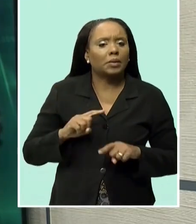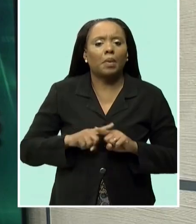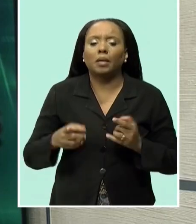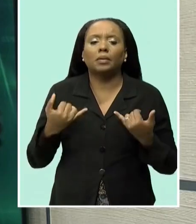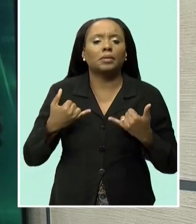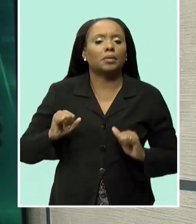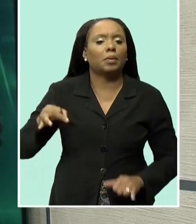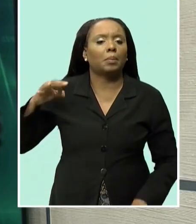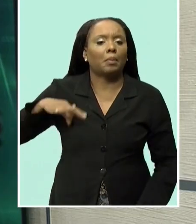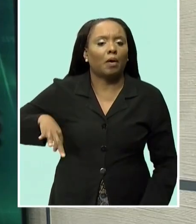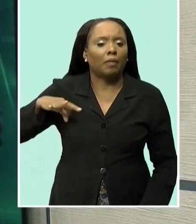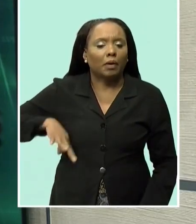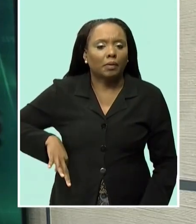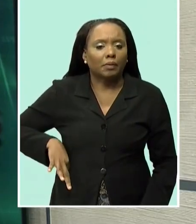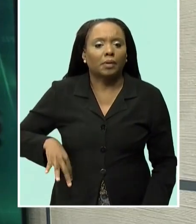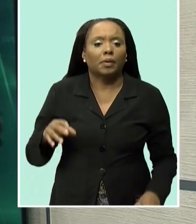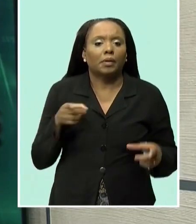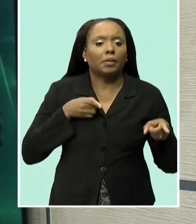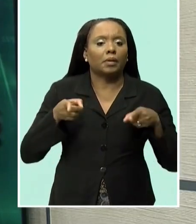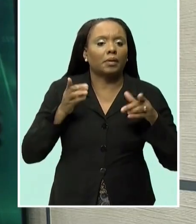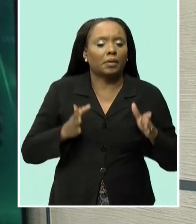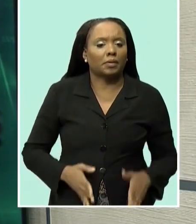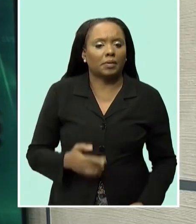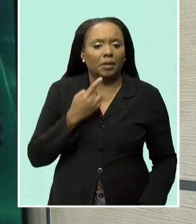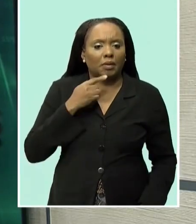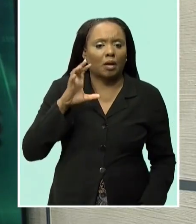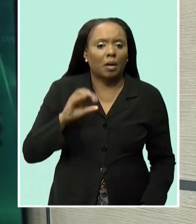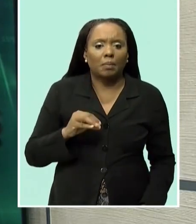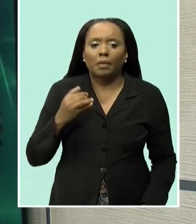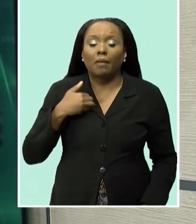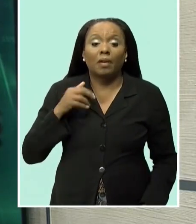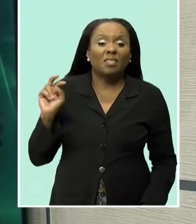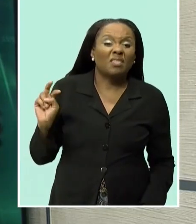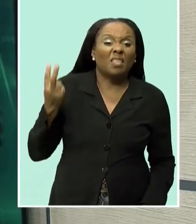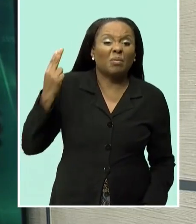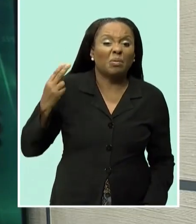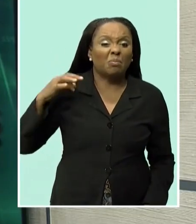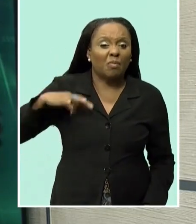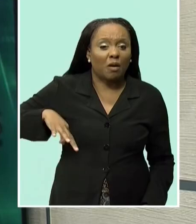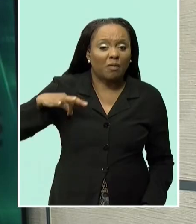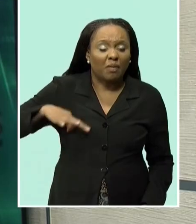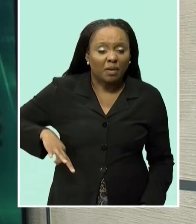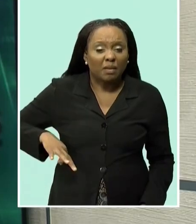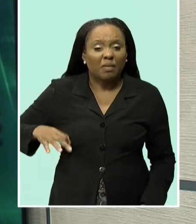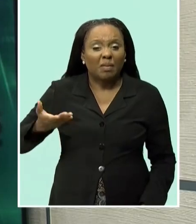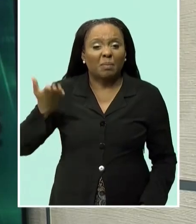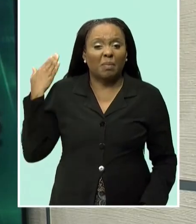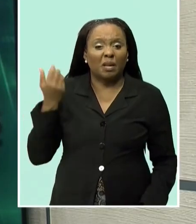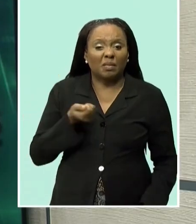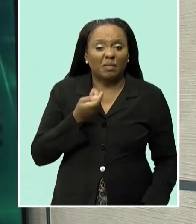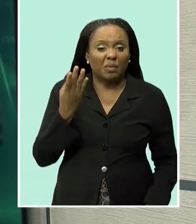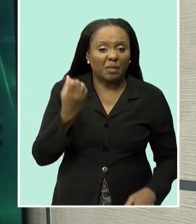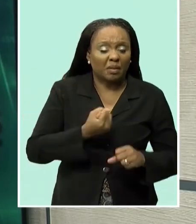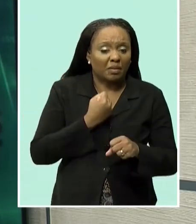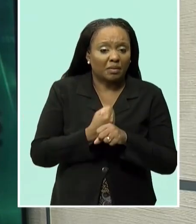Director James Husbands tells the business report the company has seen double-digit profitability over the last few years.